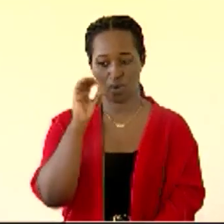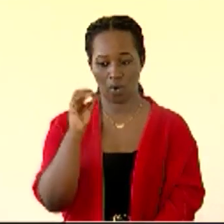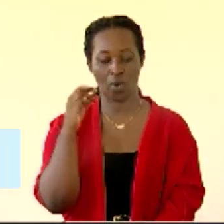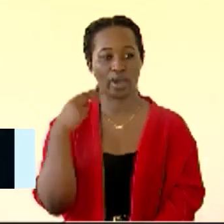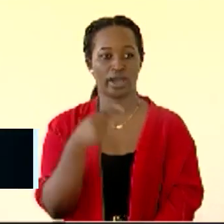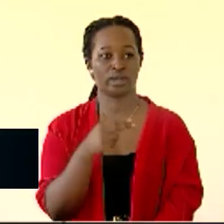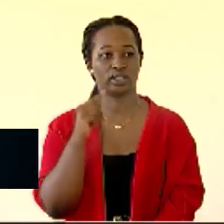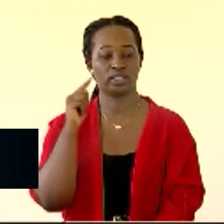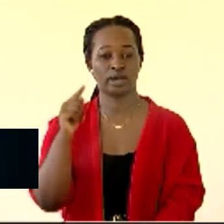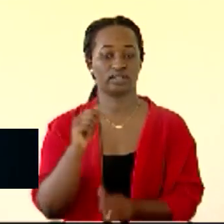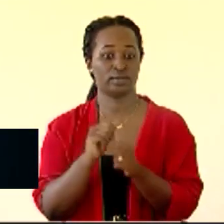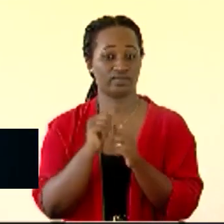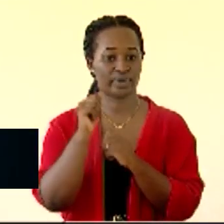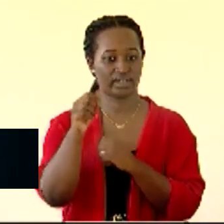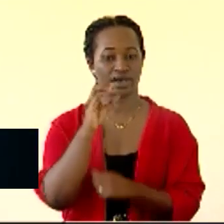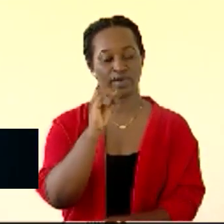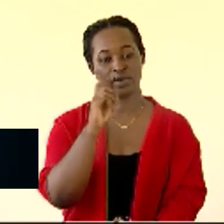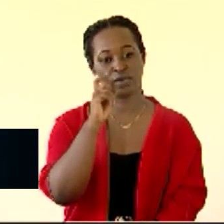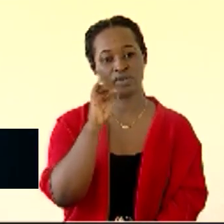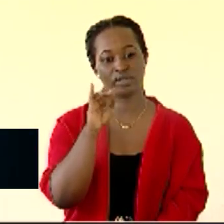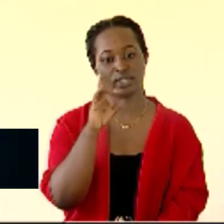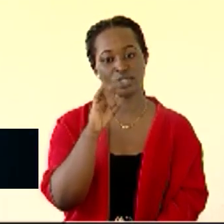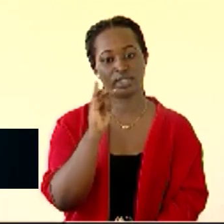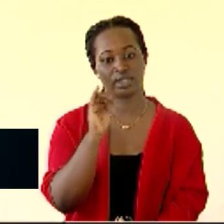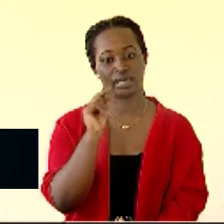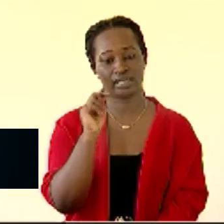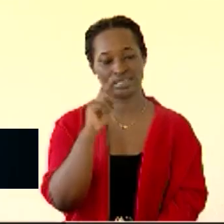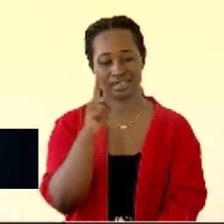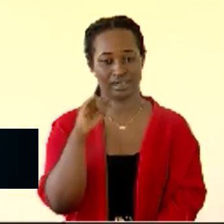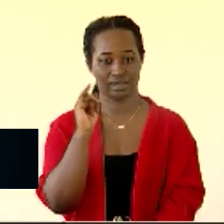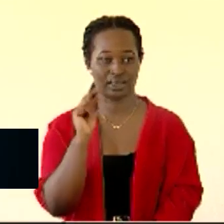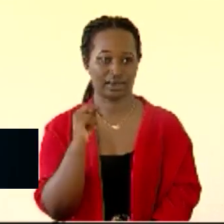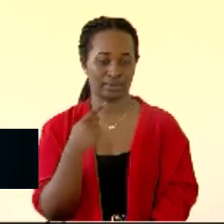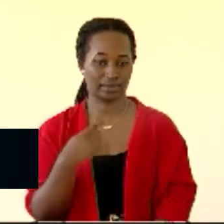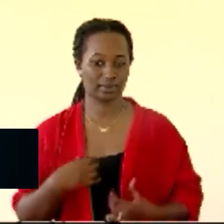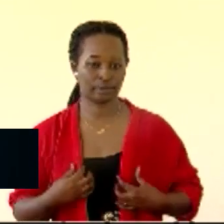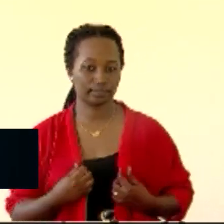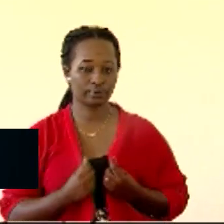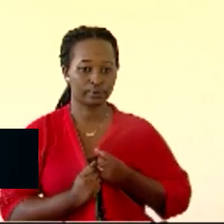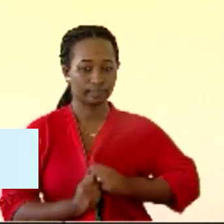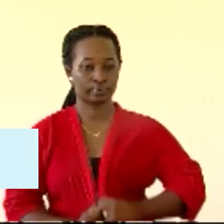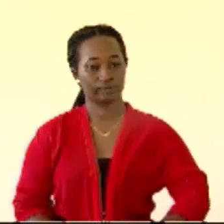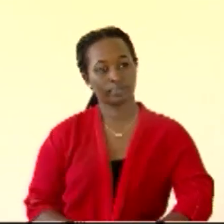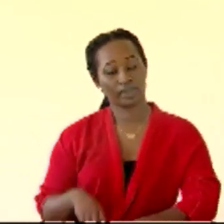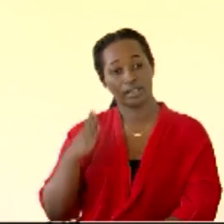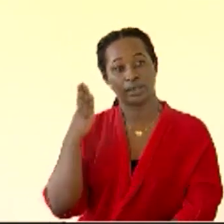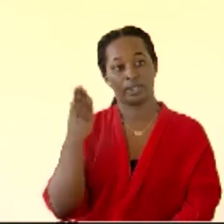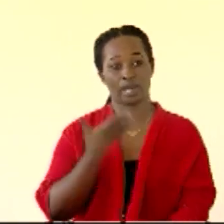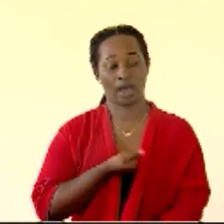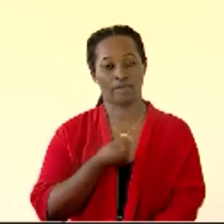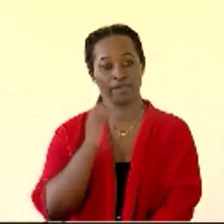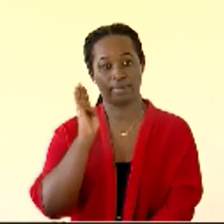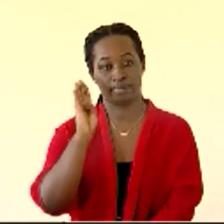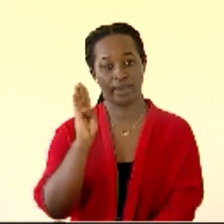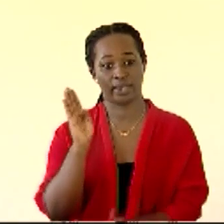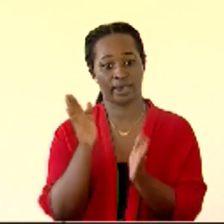further oxidized with sodium dichromate. So this is B and this